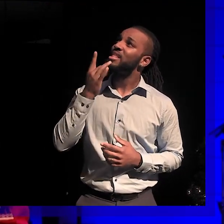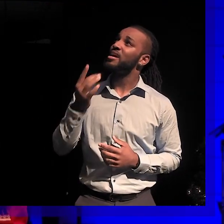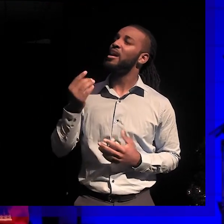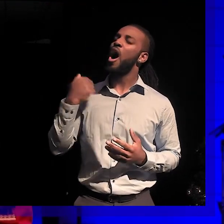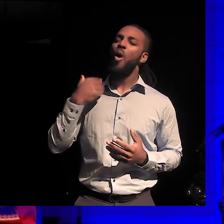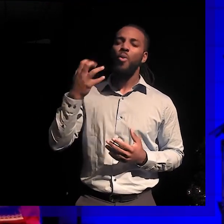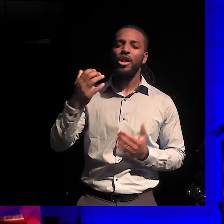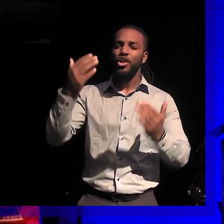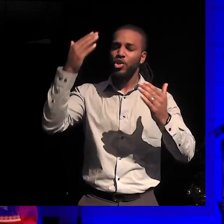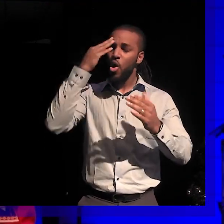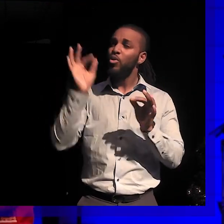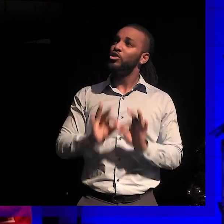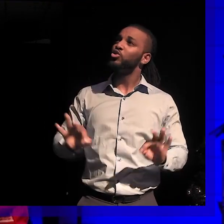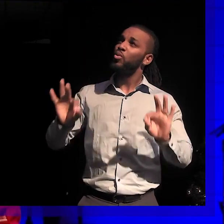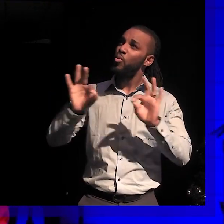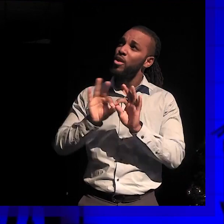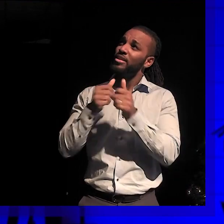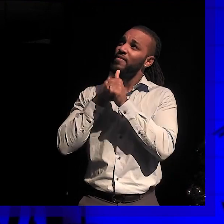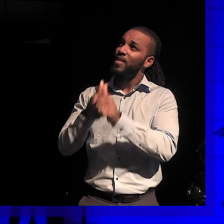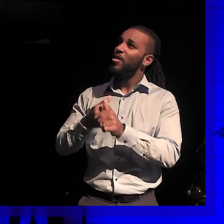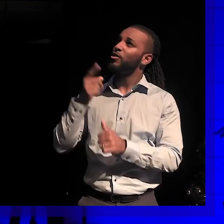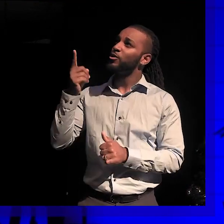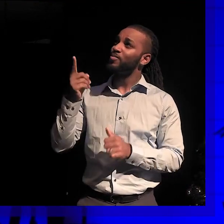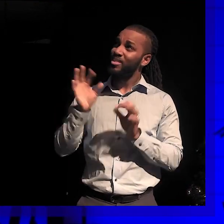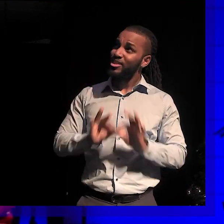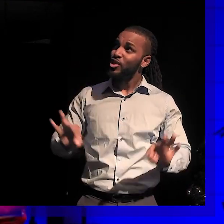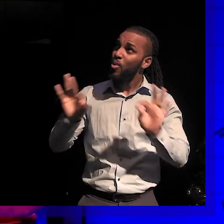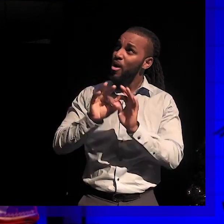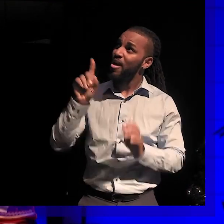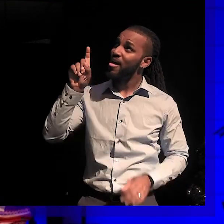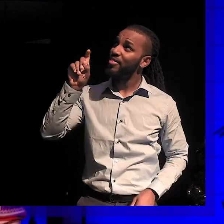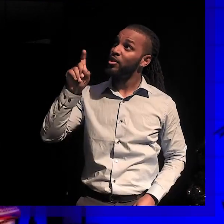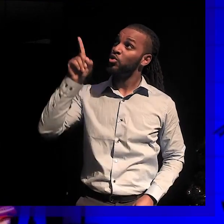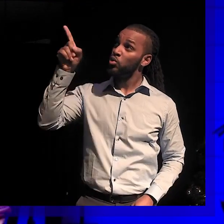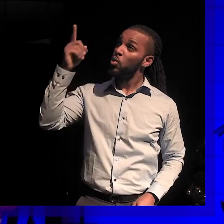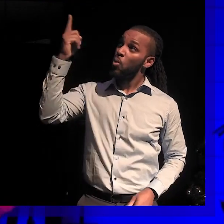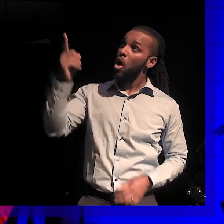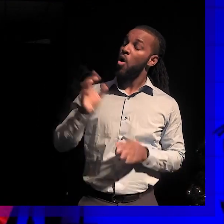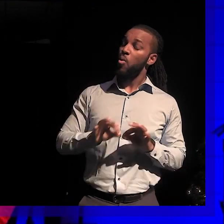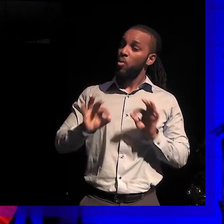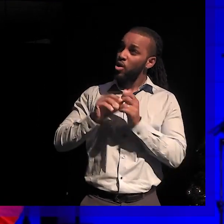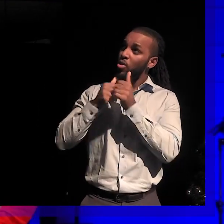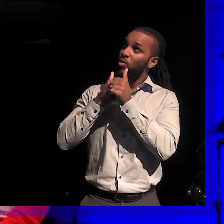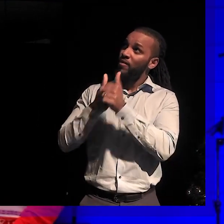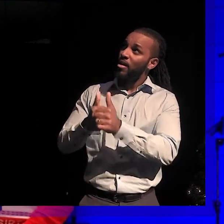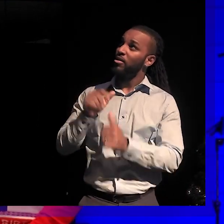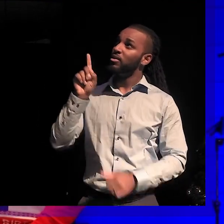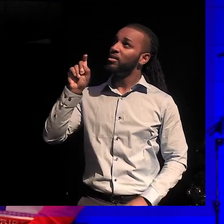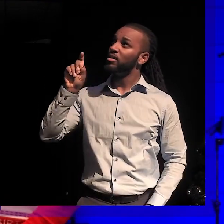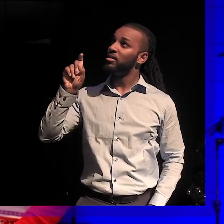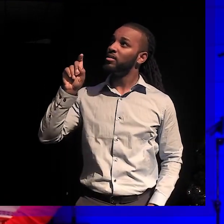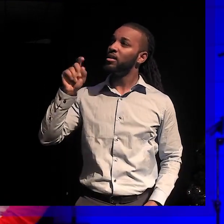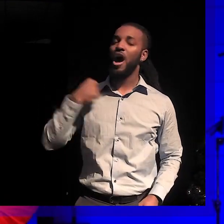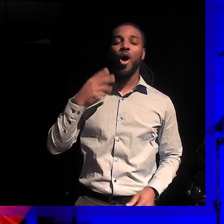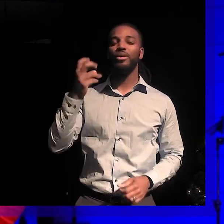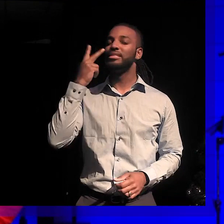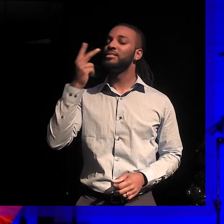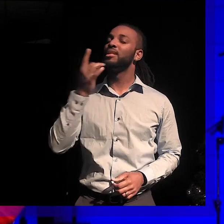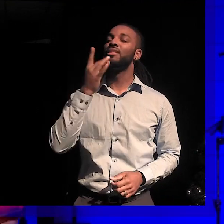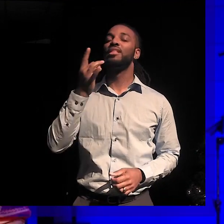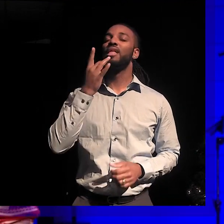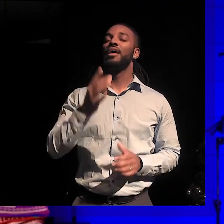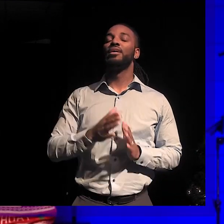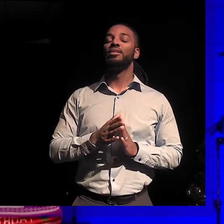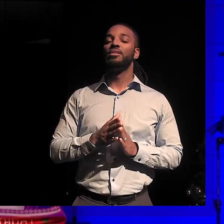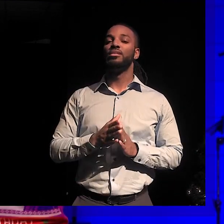worth it. Is it worth it to follow you? Is it worth it? Are you the one worth worshiping? I just want to see the light.